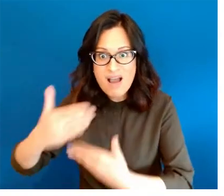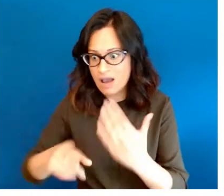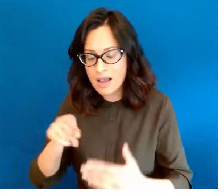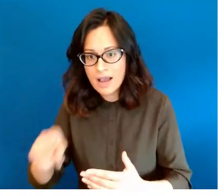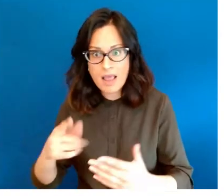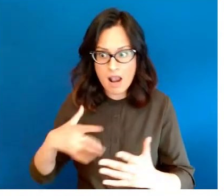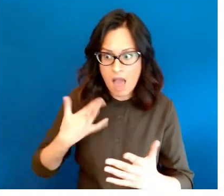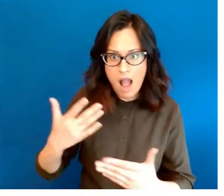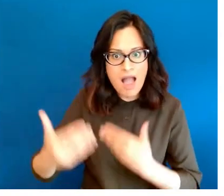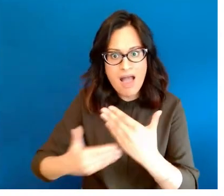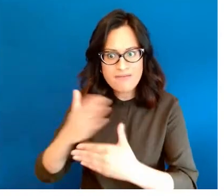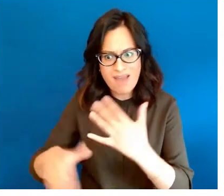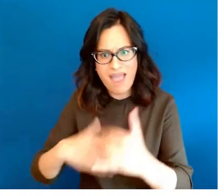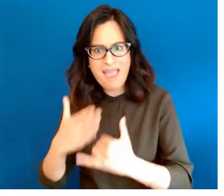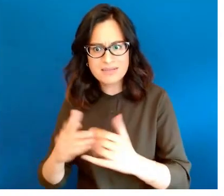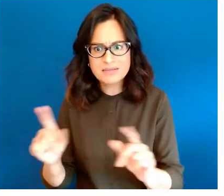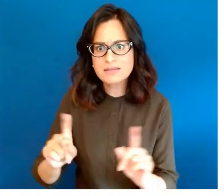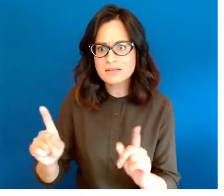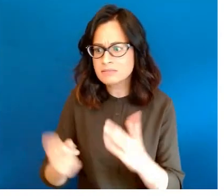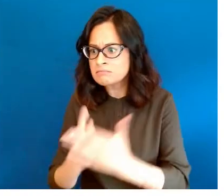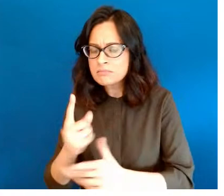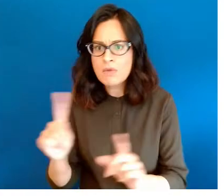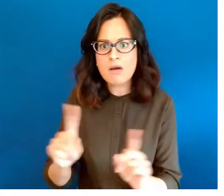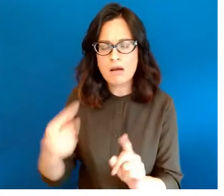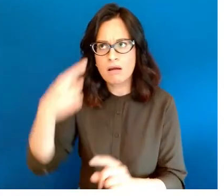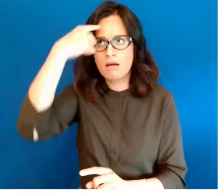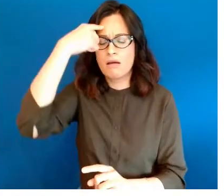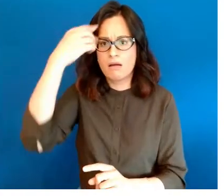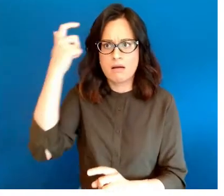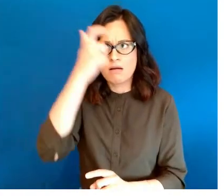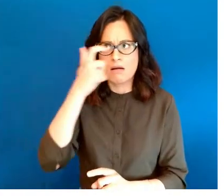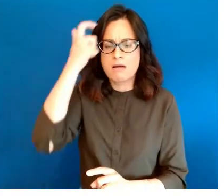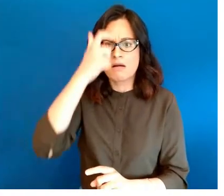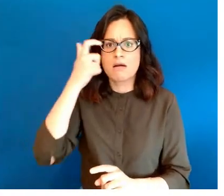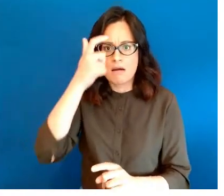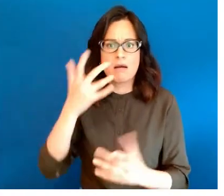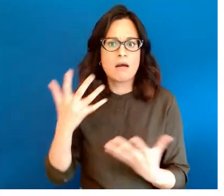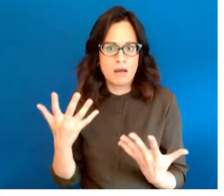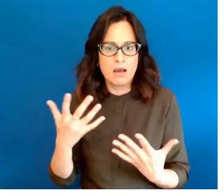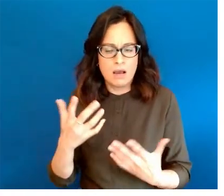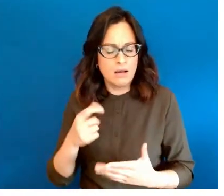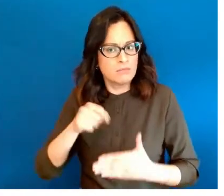at the end of this? What's going to happen? So it was quite tough.